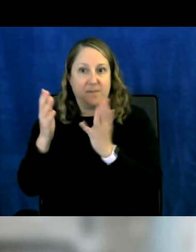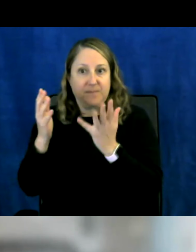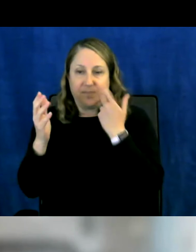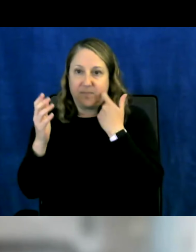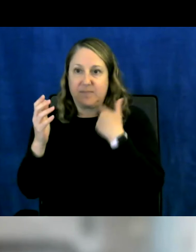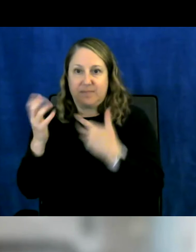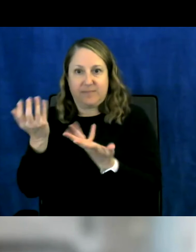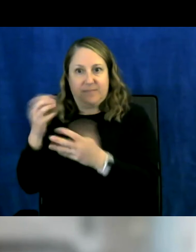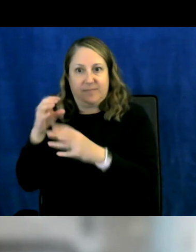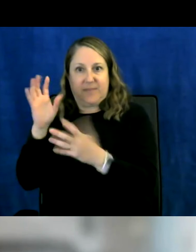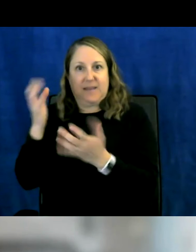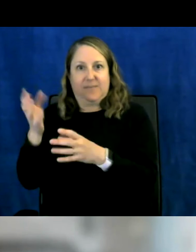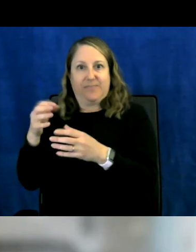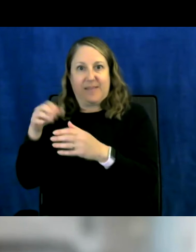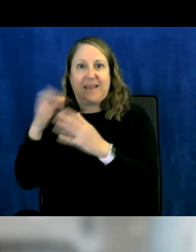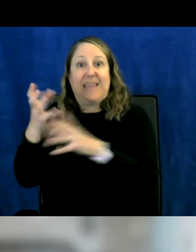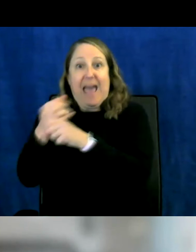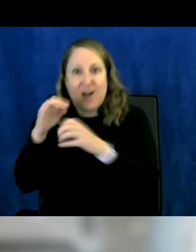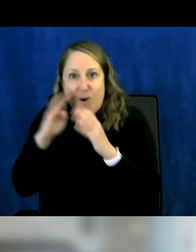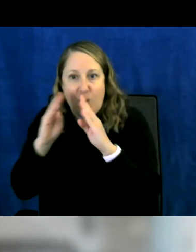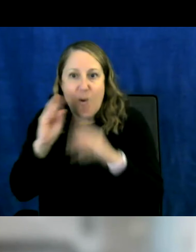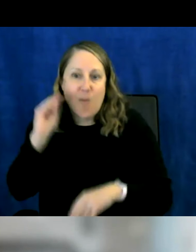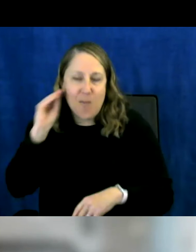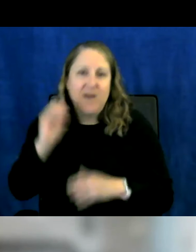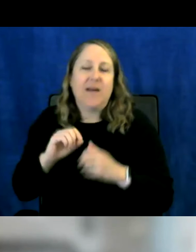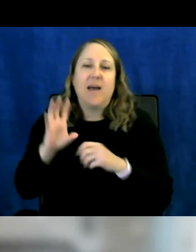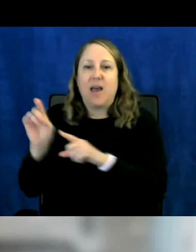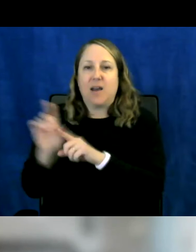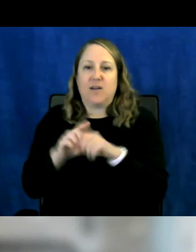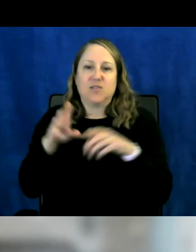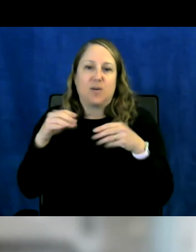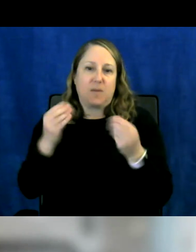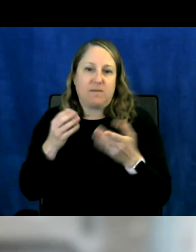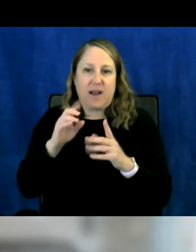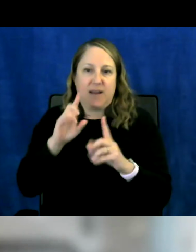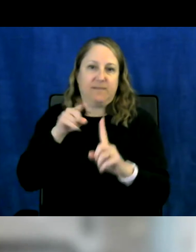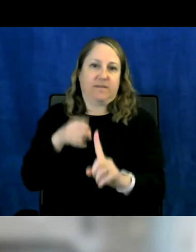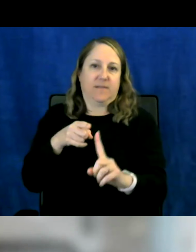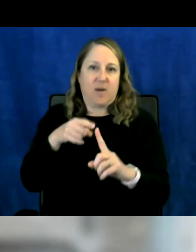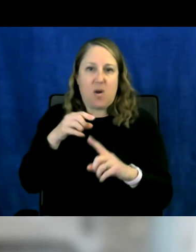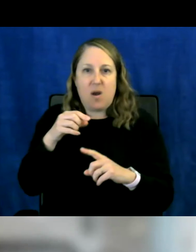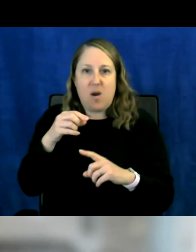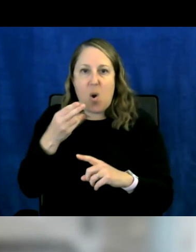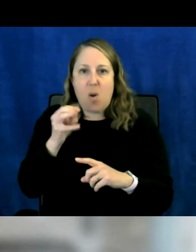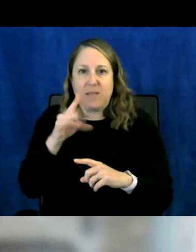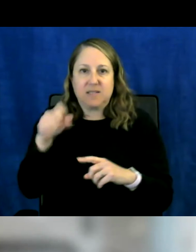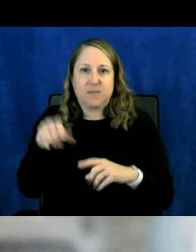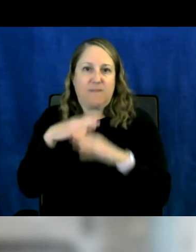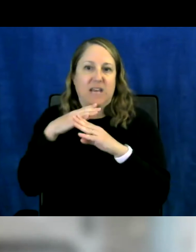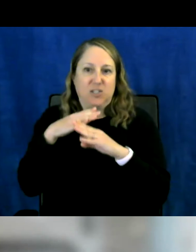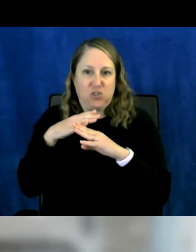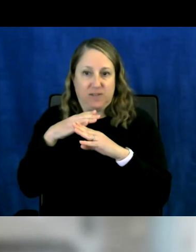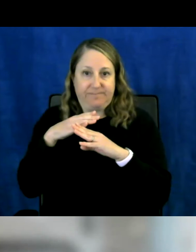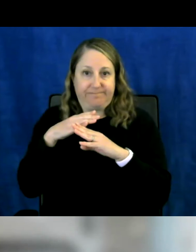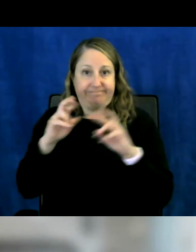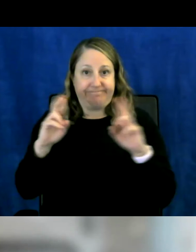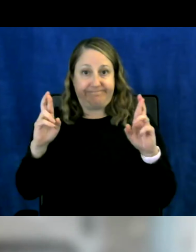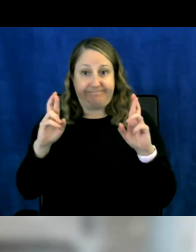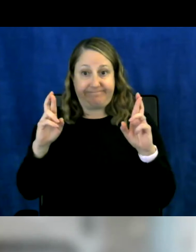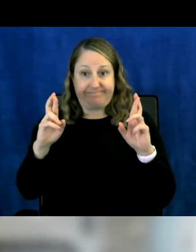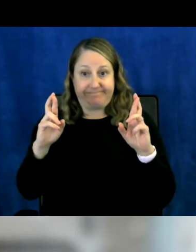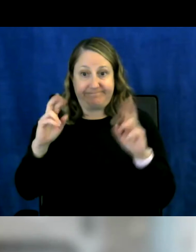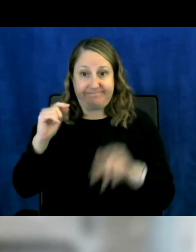as enhancing communities' capacity to provide targeted homelessness prevention and diversion services and assistance. The action areas are